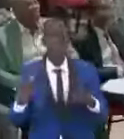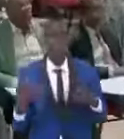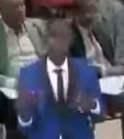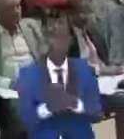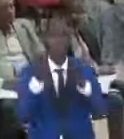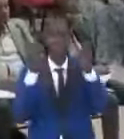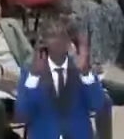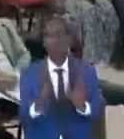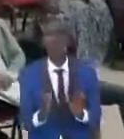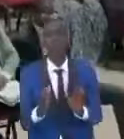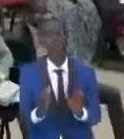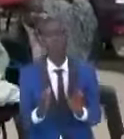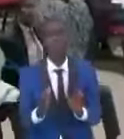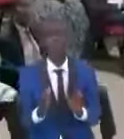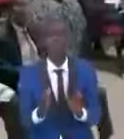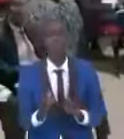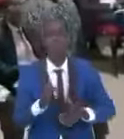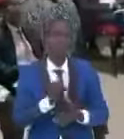You know, I read an article